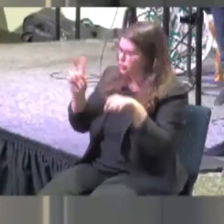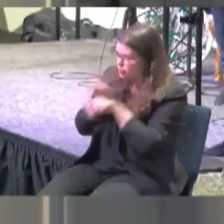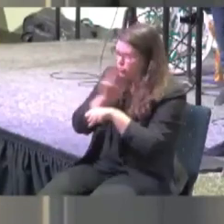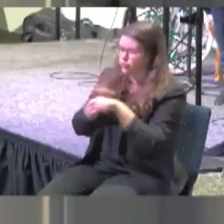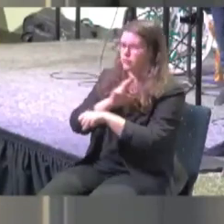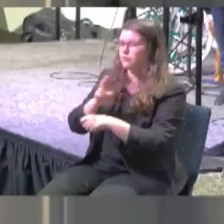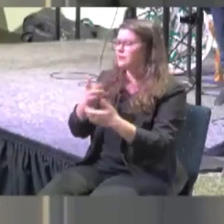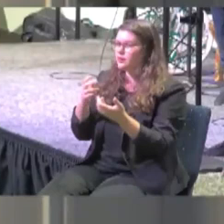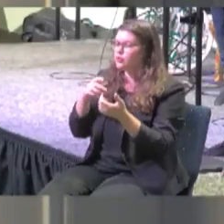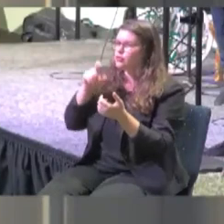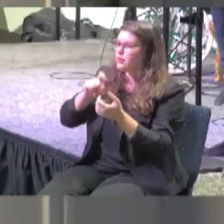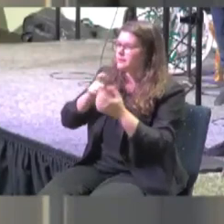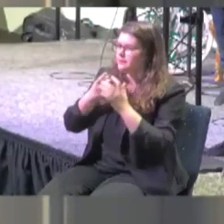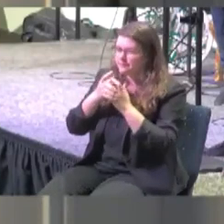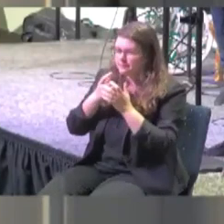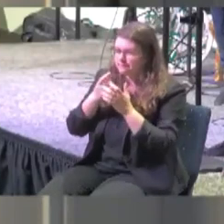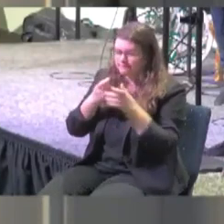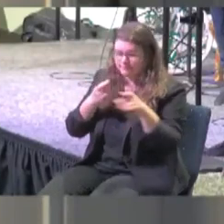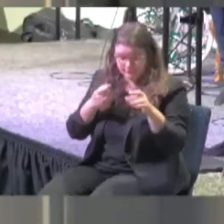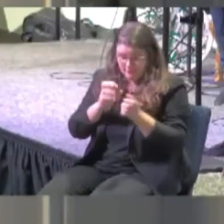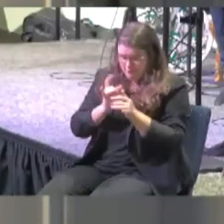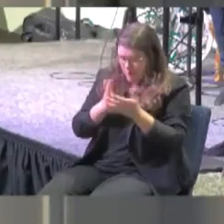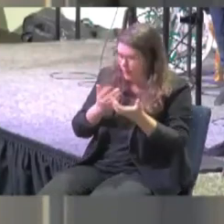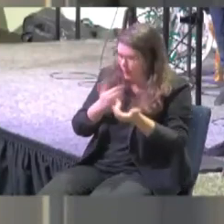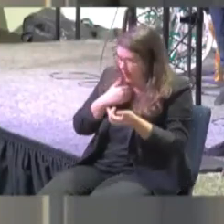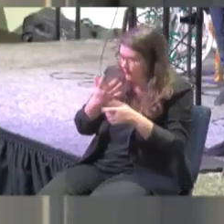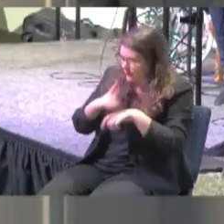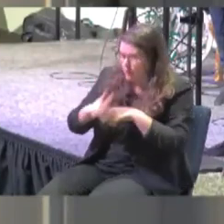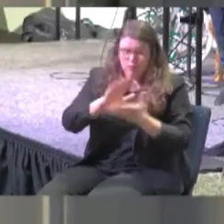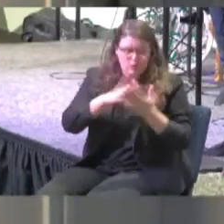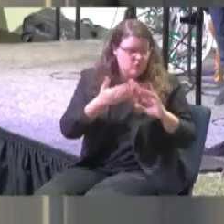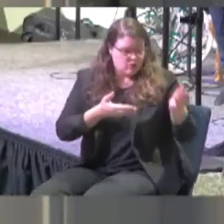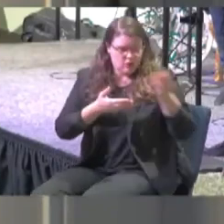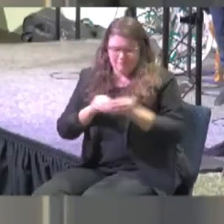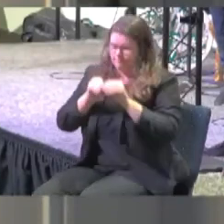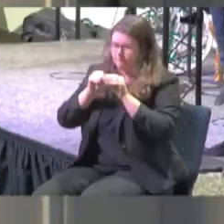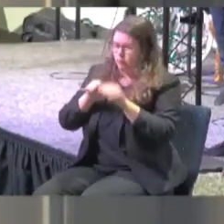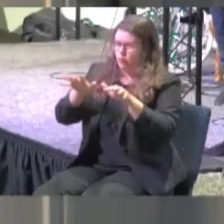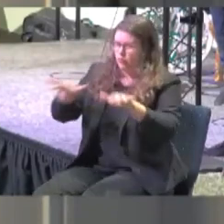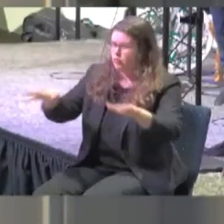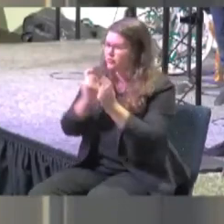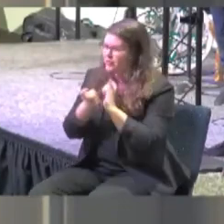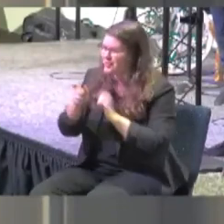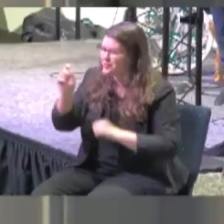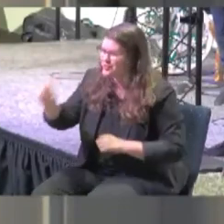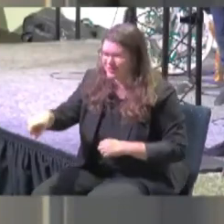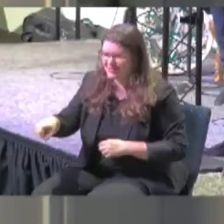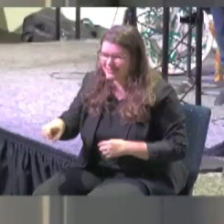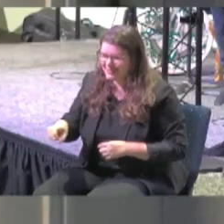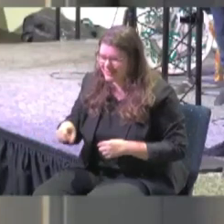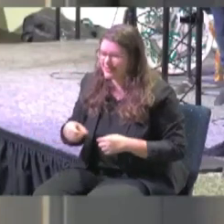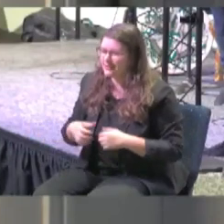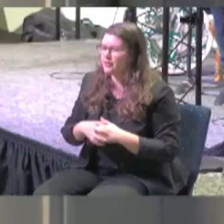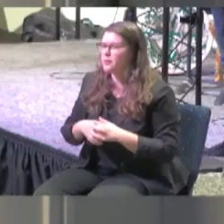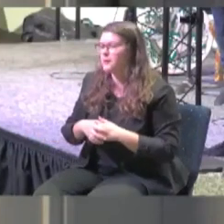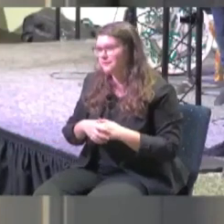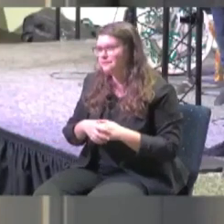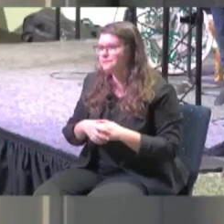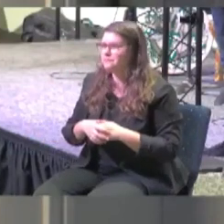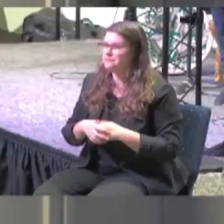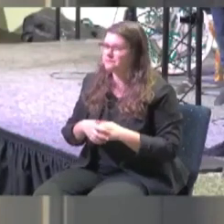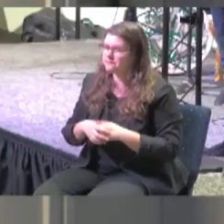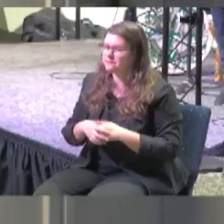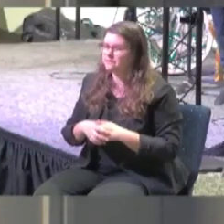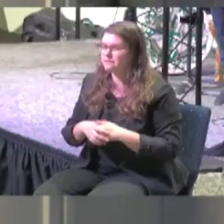It's like a catalyst that performs a function but then disappears itself. That it's not part of giving that